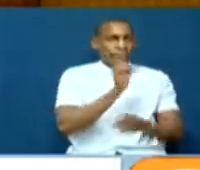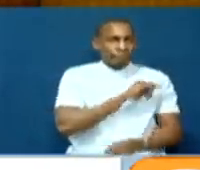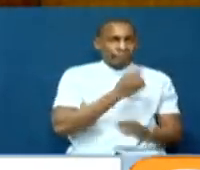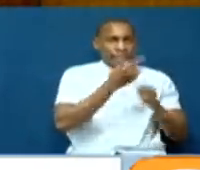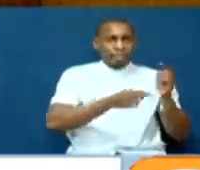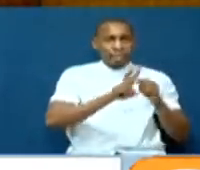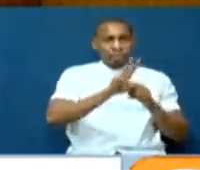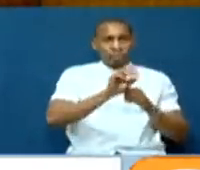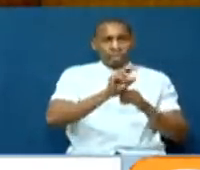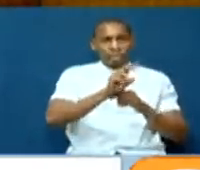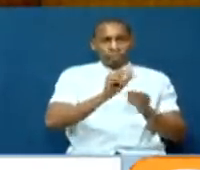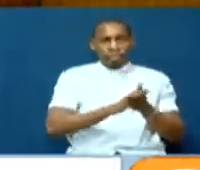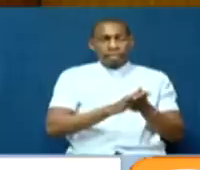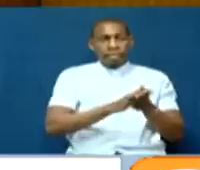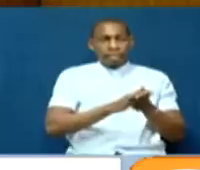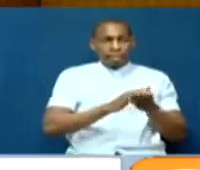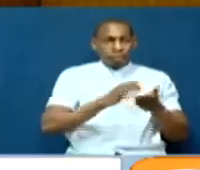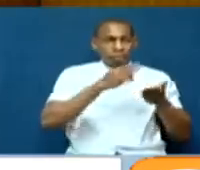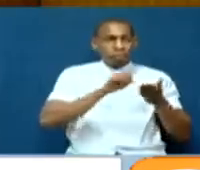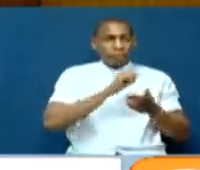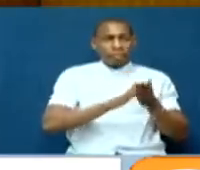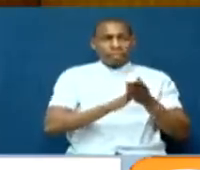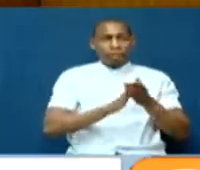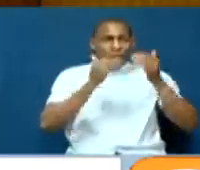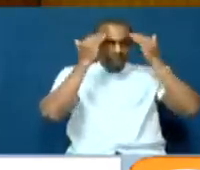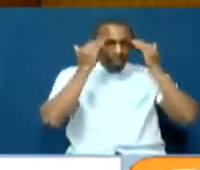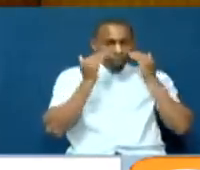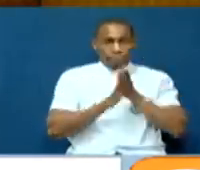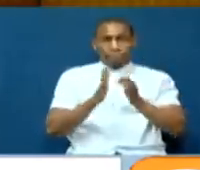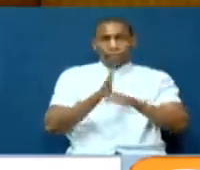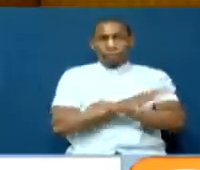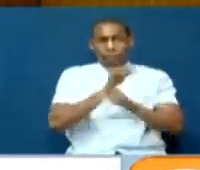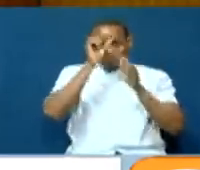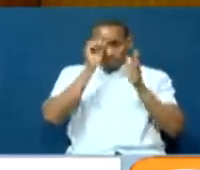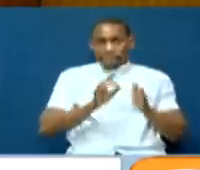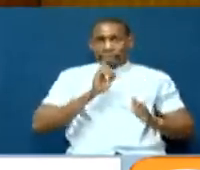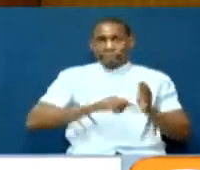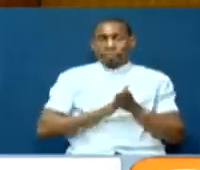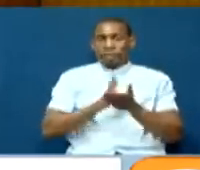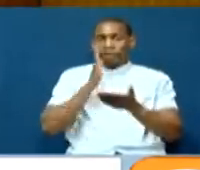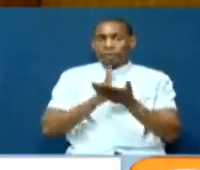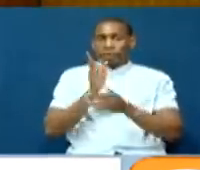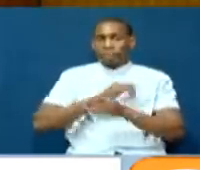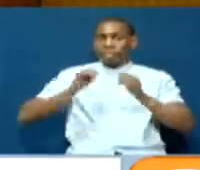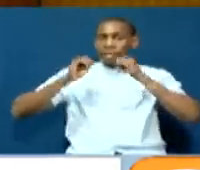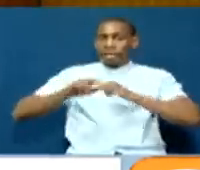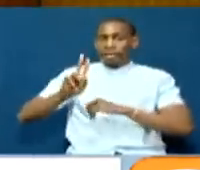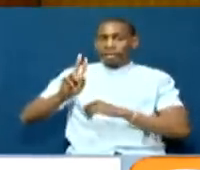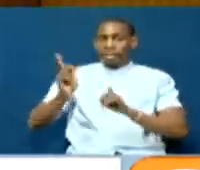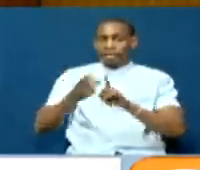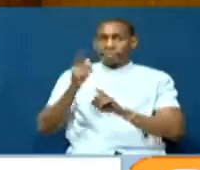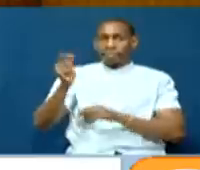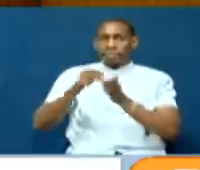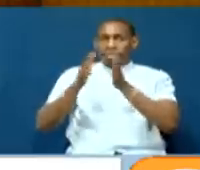in 2020 was upheld by the Supreme Court. The former governor claims to have secured a deal with Kenya Kwanza